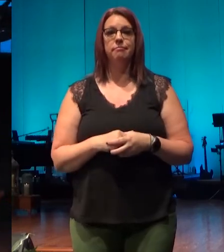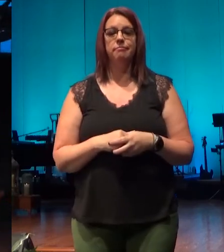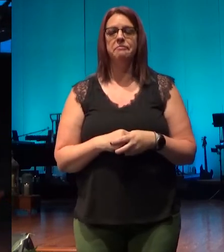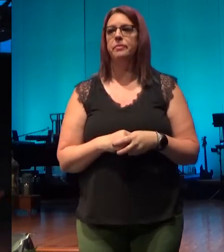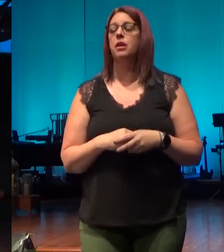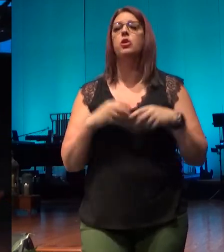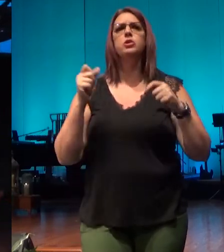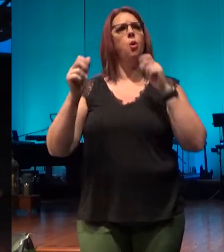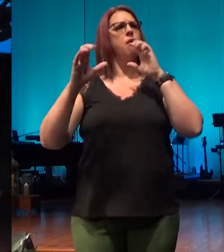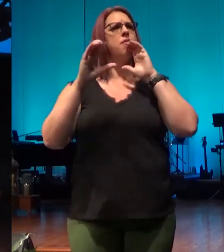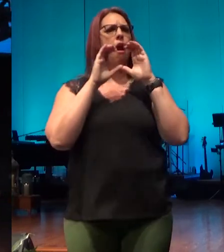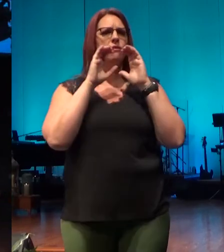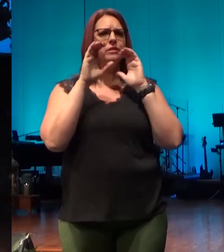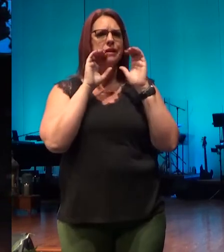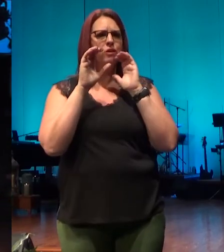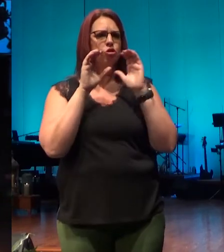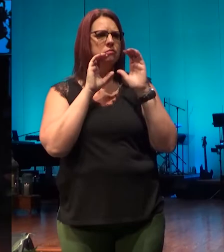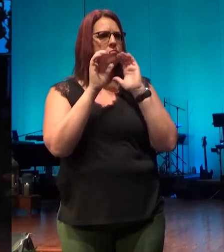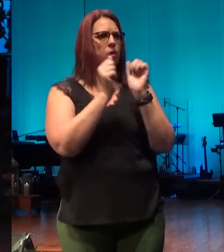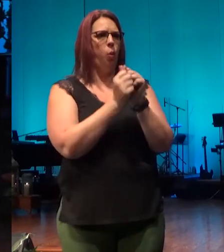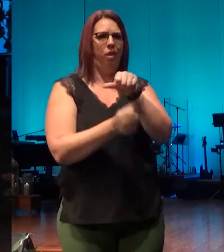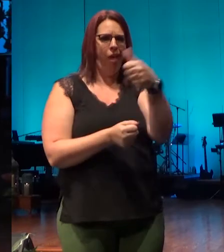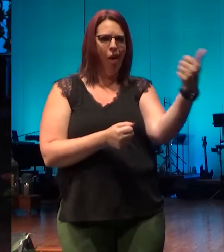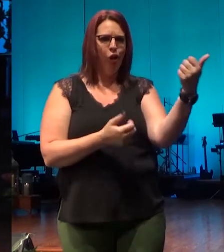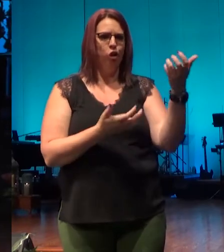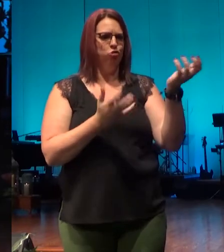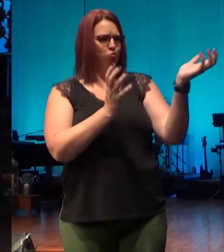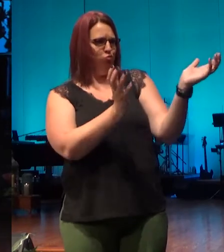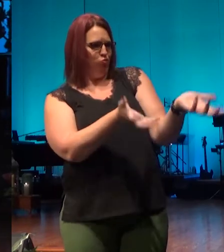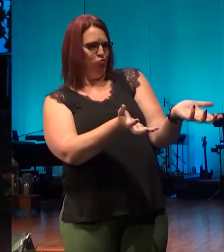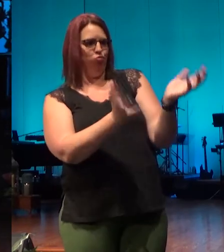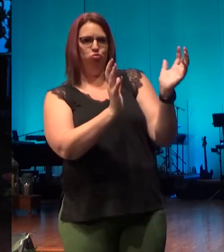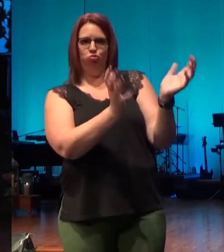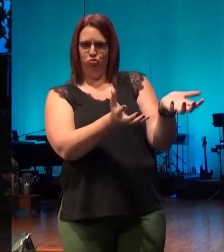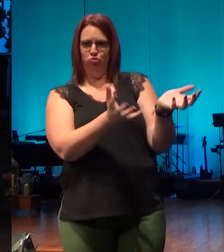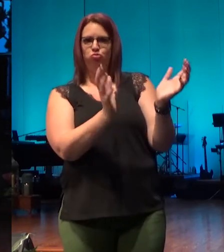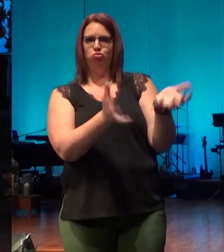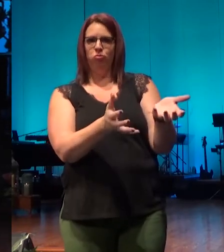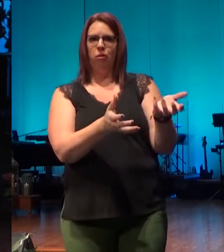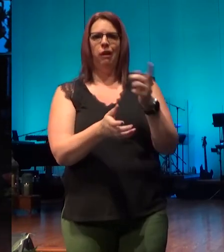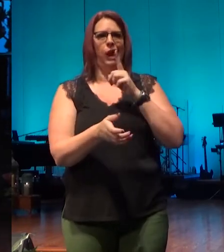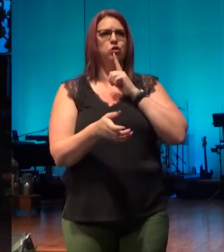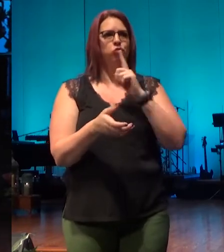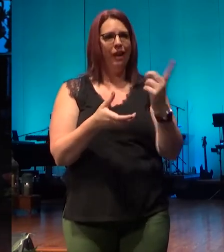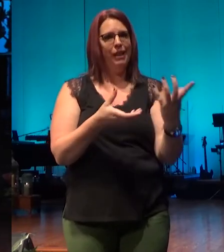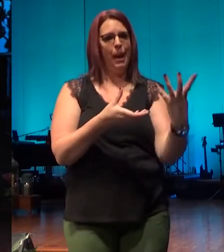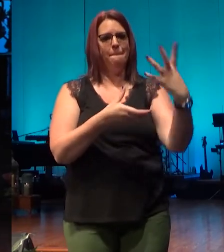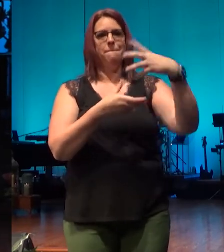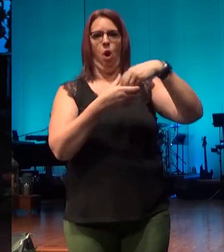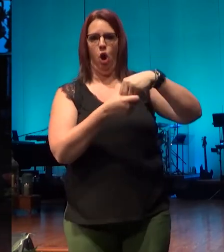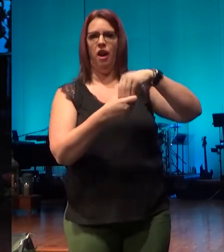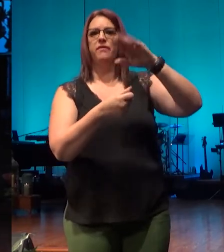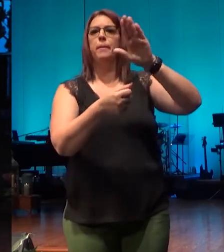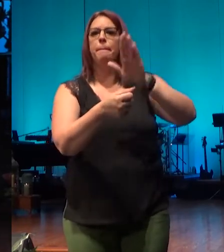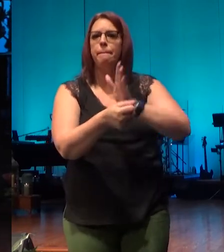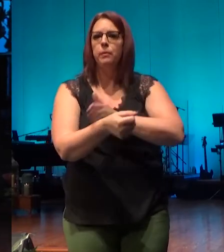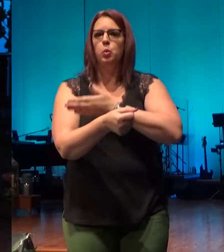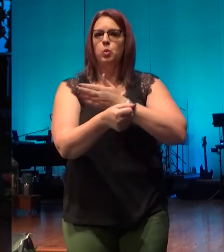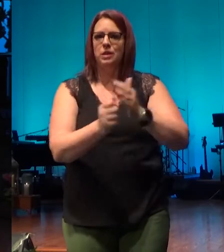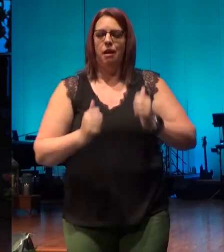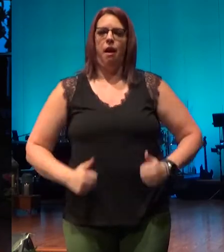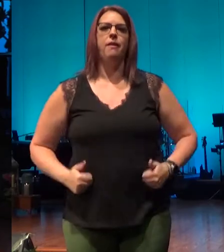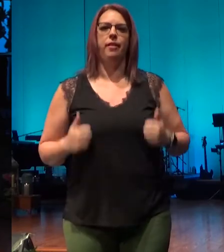other human beings, talking together, is part of the music of life. And being able